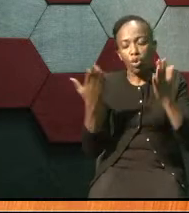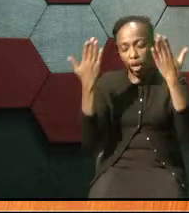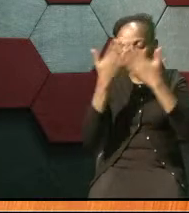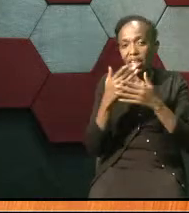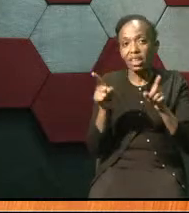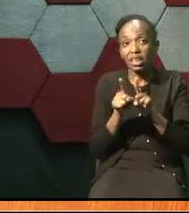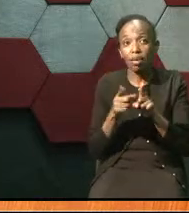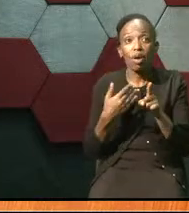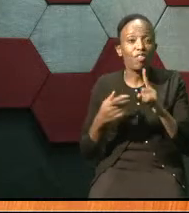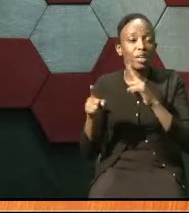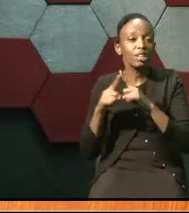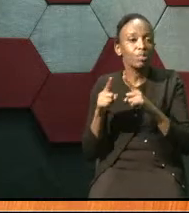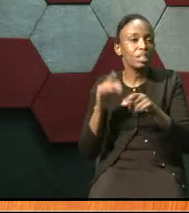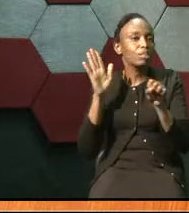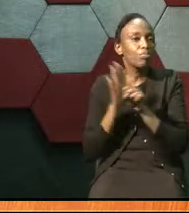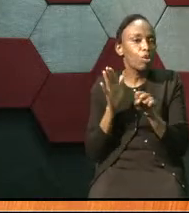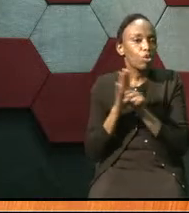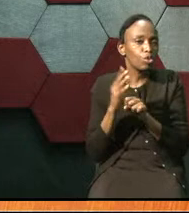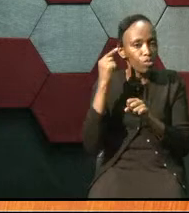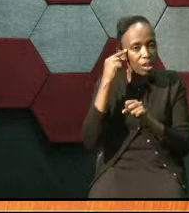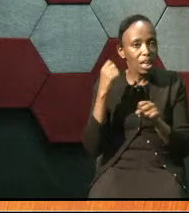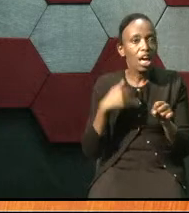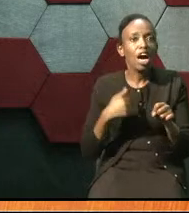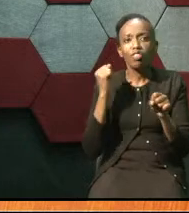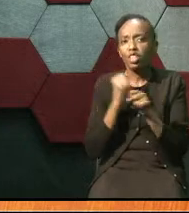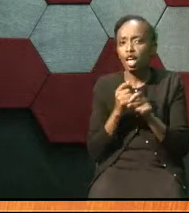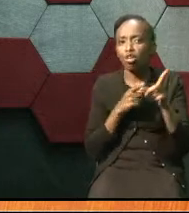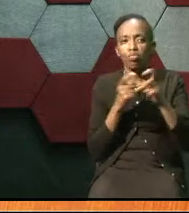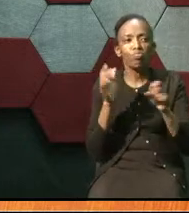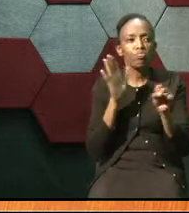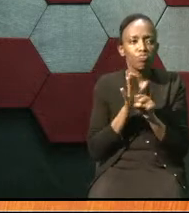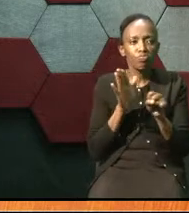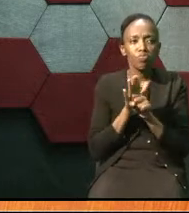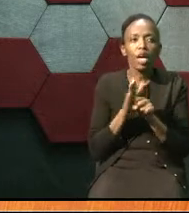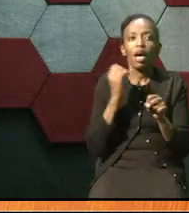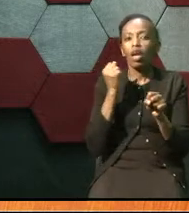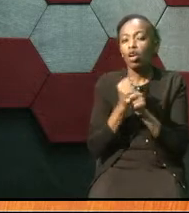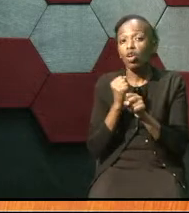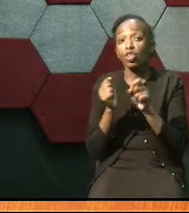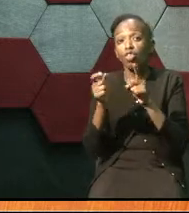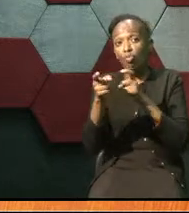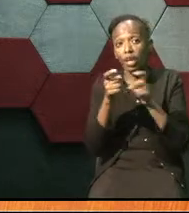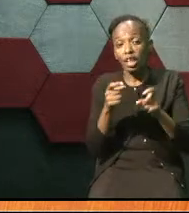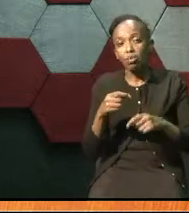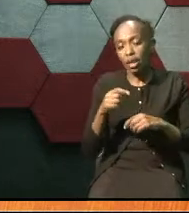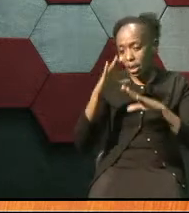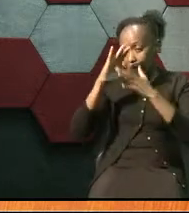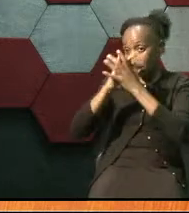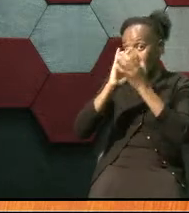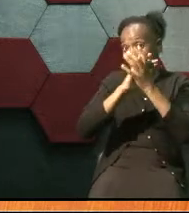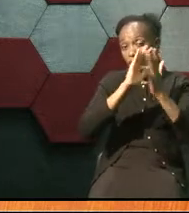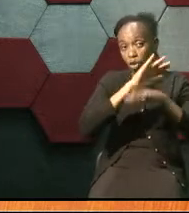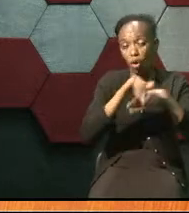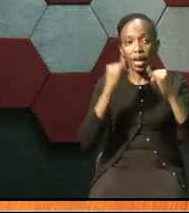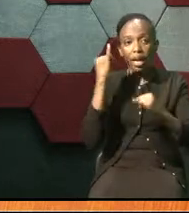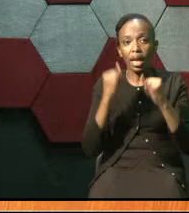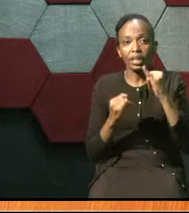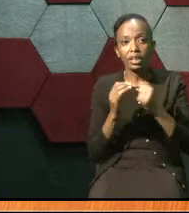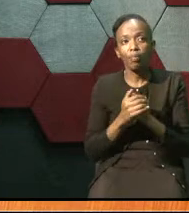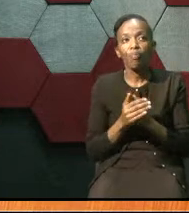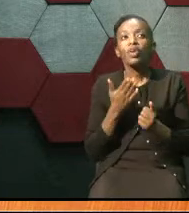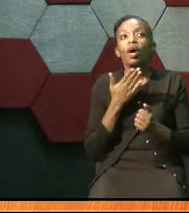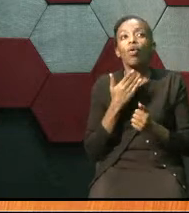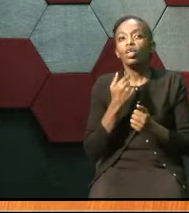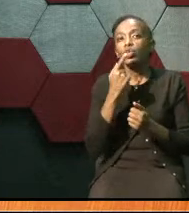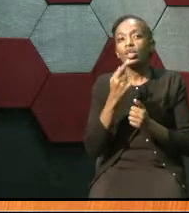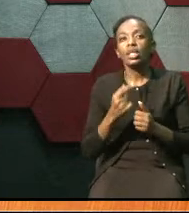gone through a lot of thinking, you have done a lot of coordination, a lot of management. I salute you all. And last but not least, I would